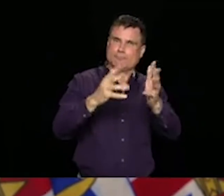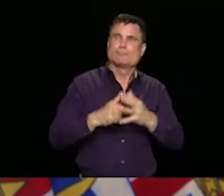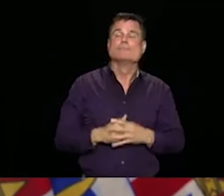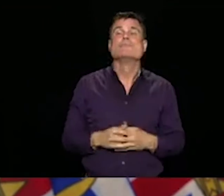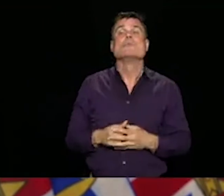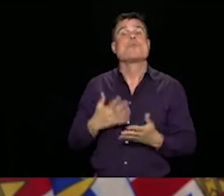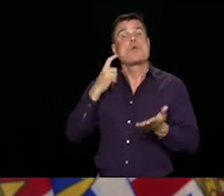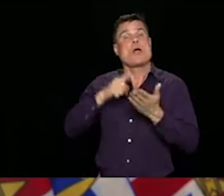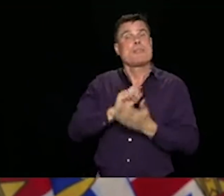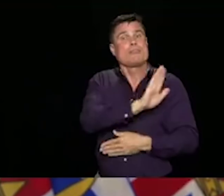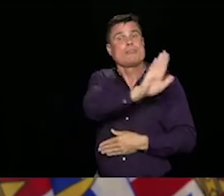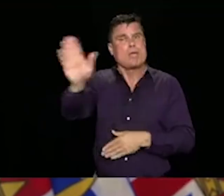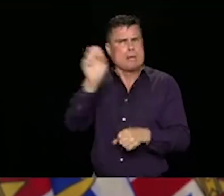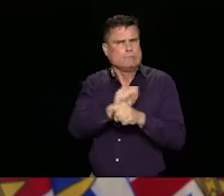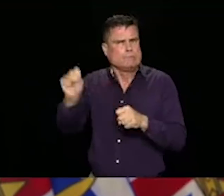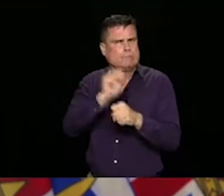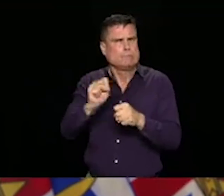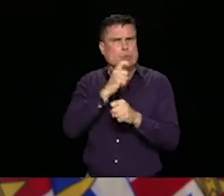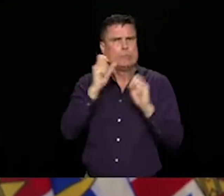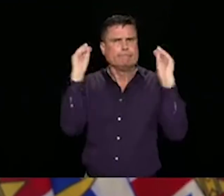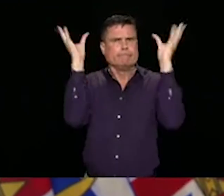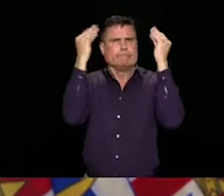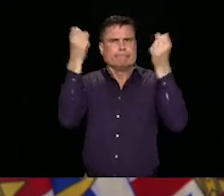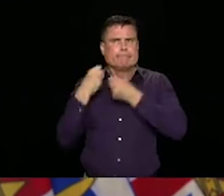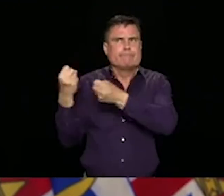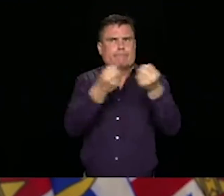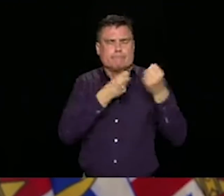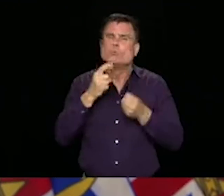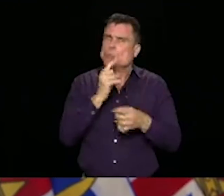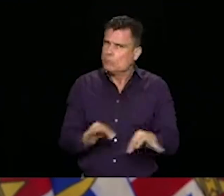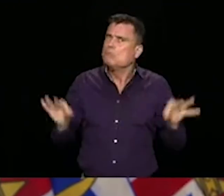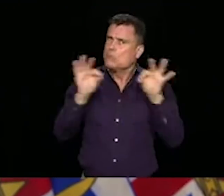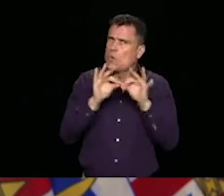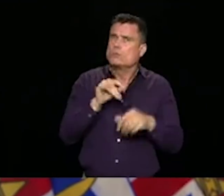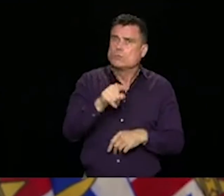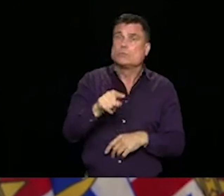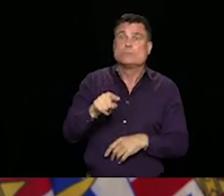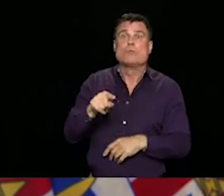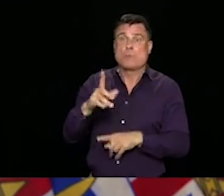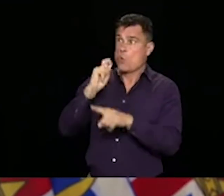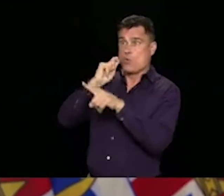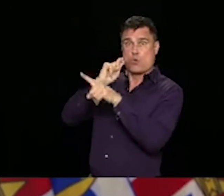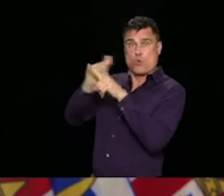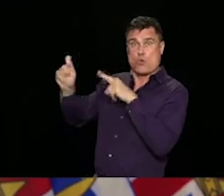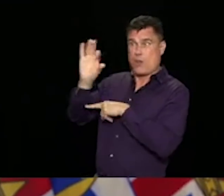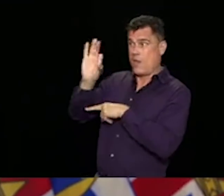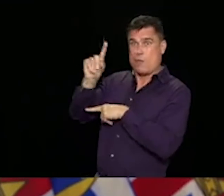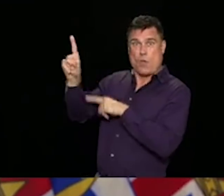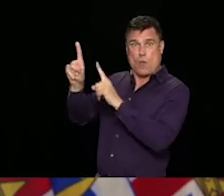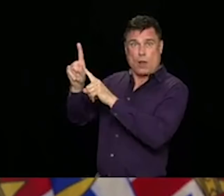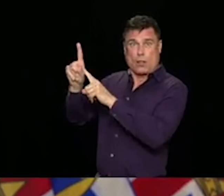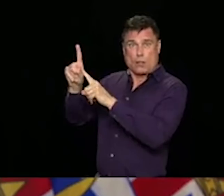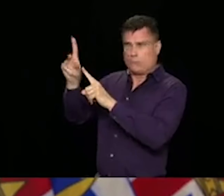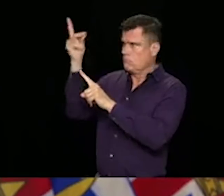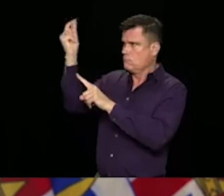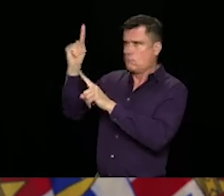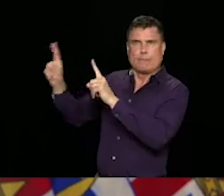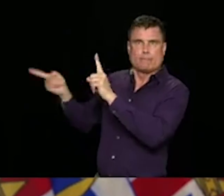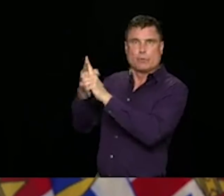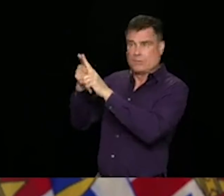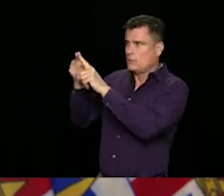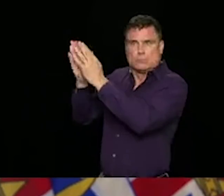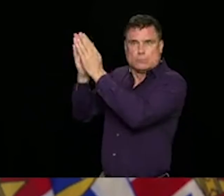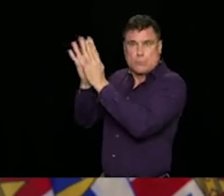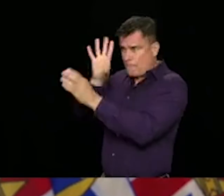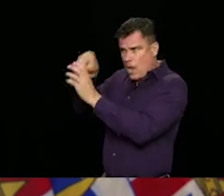integral part of our health response and our communities. They are professionals that are with us from the moment we call 911 to